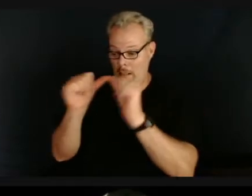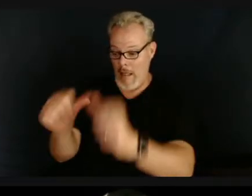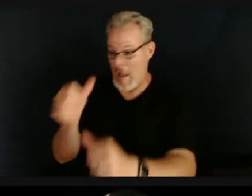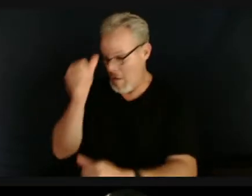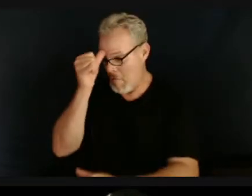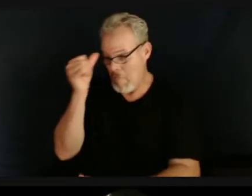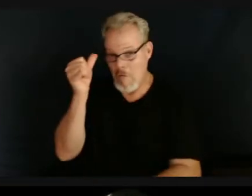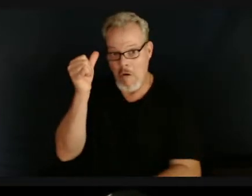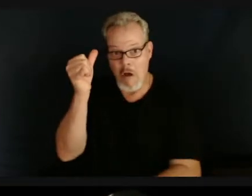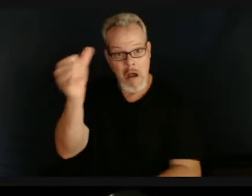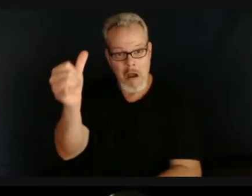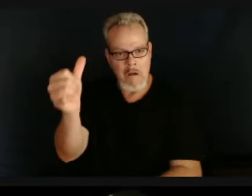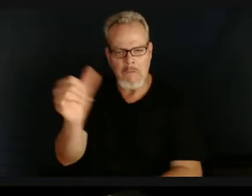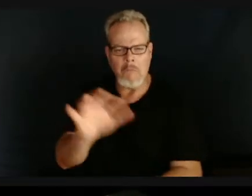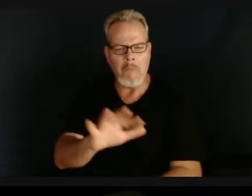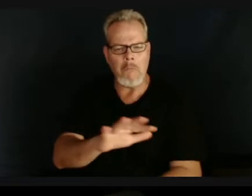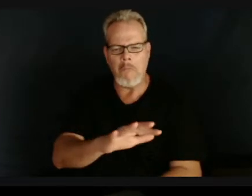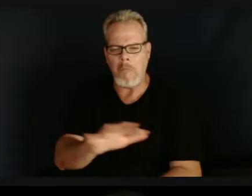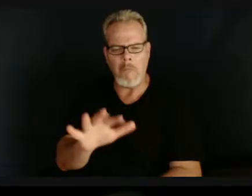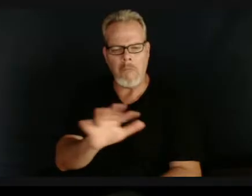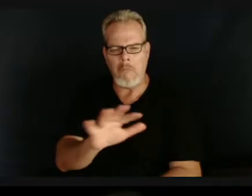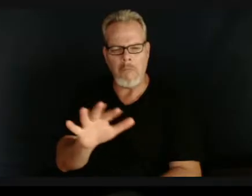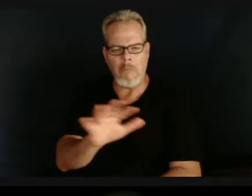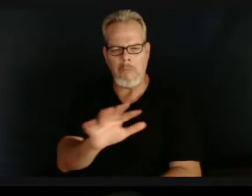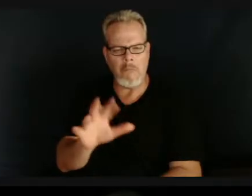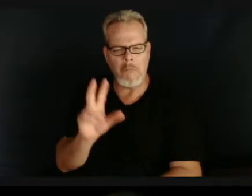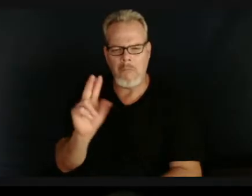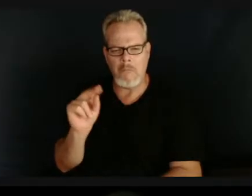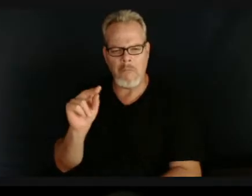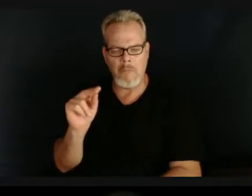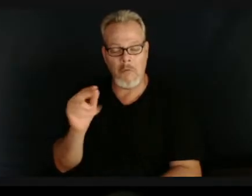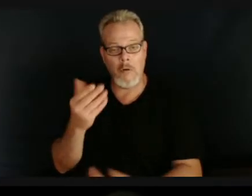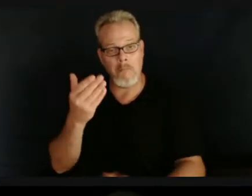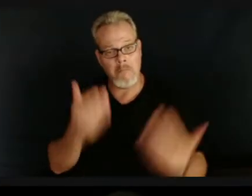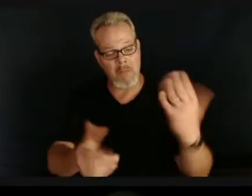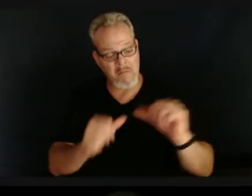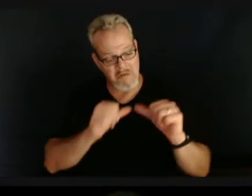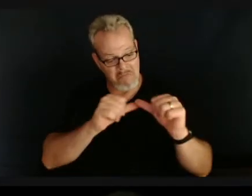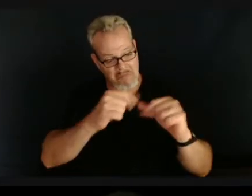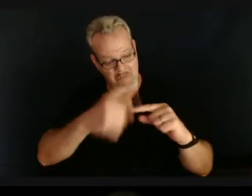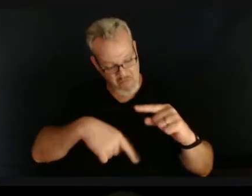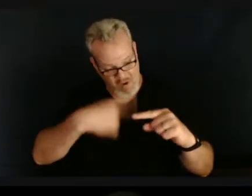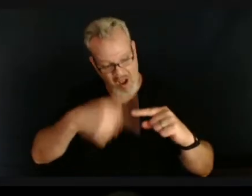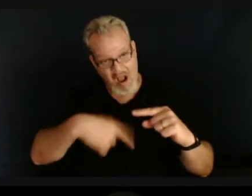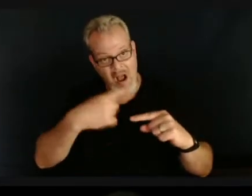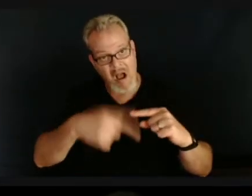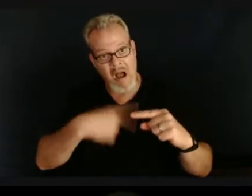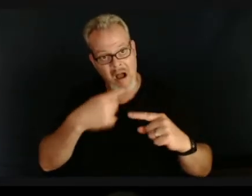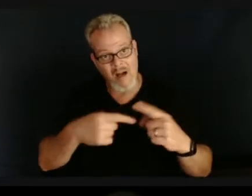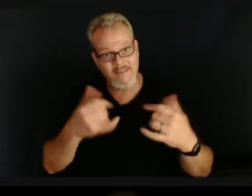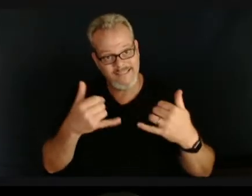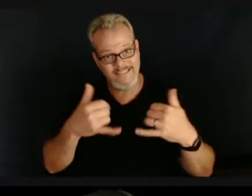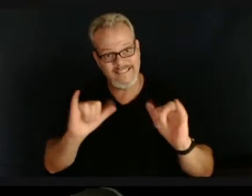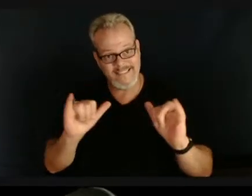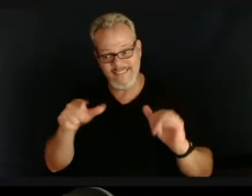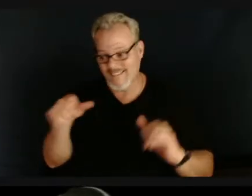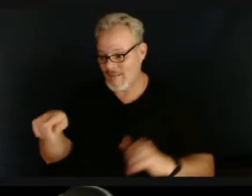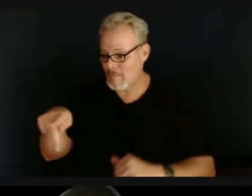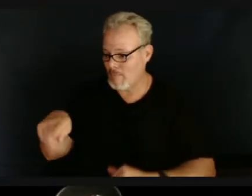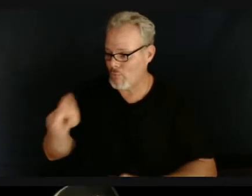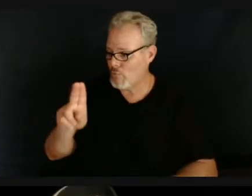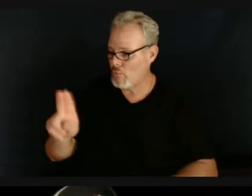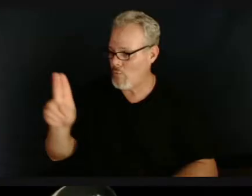last forever. Yeah. Could be a while still. Could be a while still, right? Pool on the Middle East